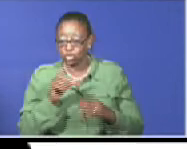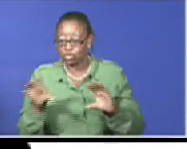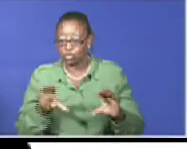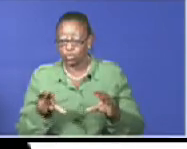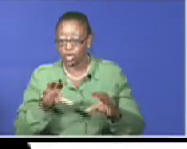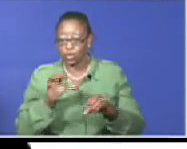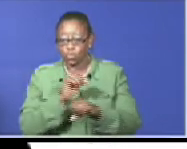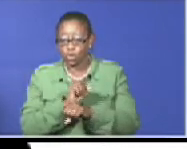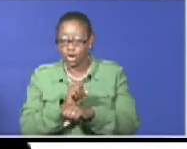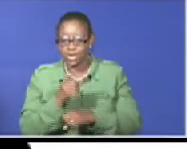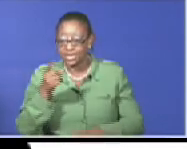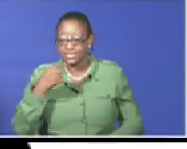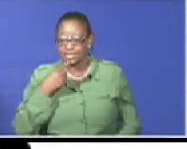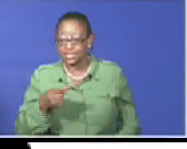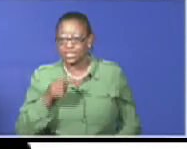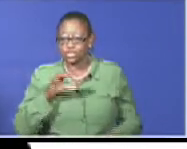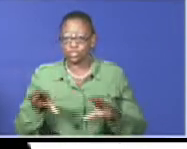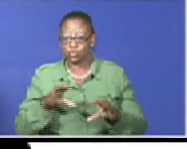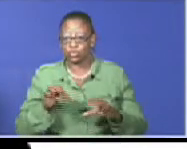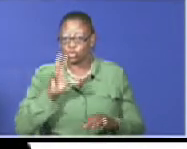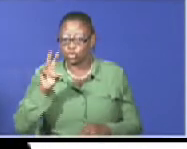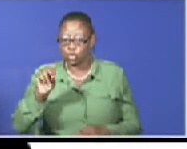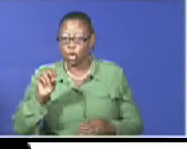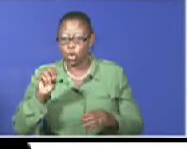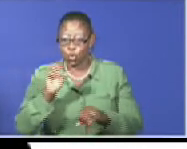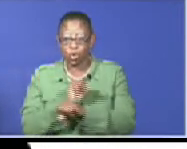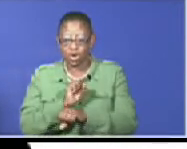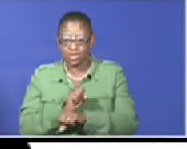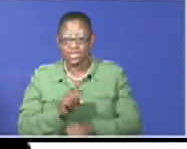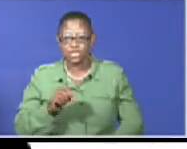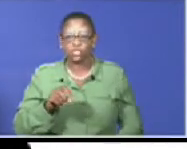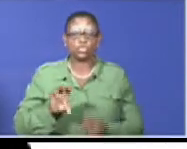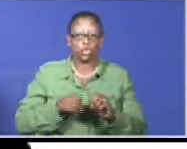the beef then? Their challenge, you want them to do some work.